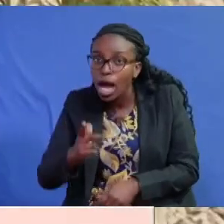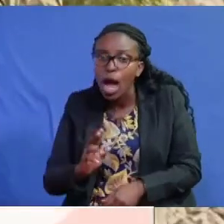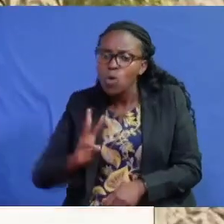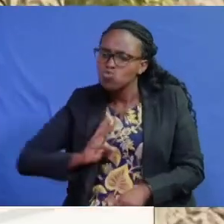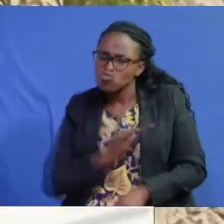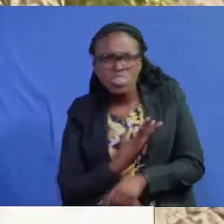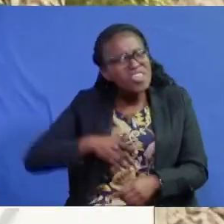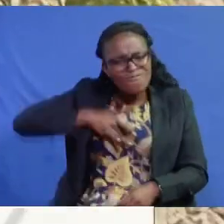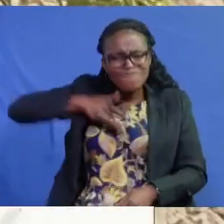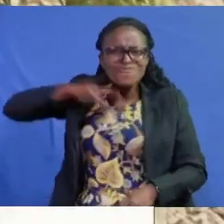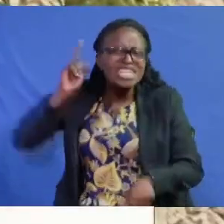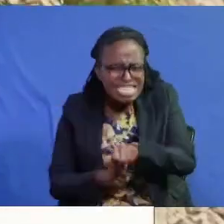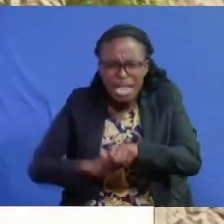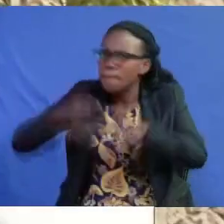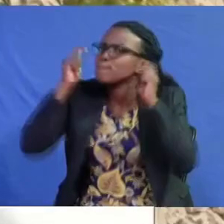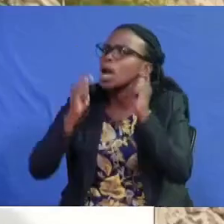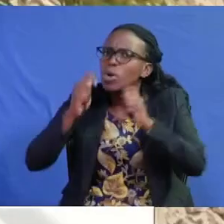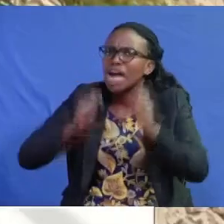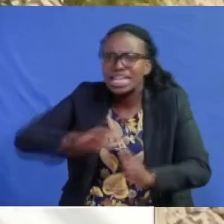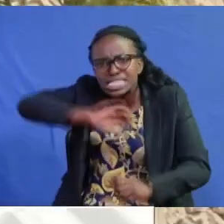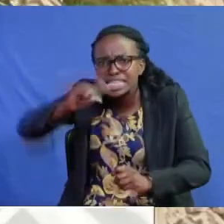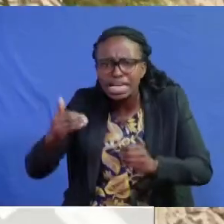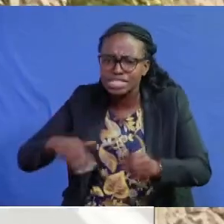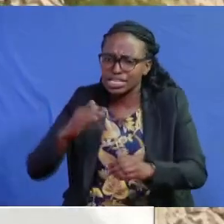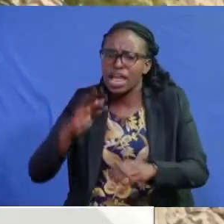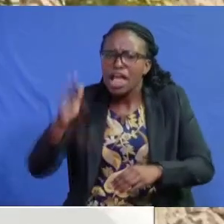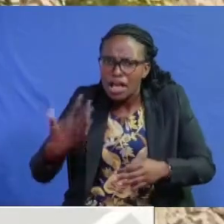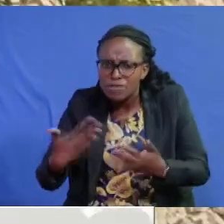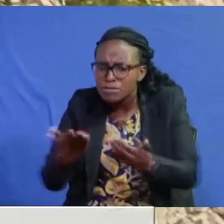that we are in a democratic country where everybody is considered.